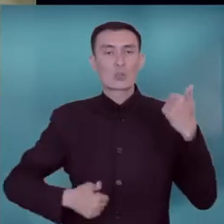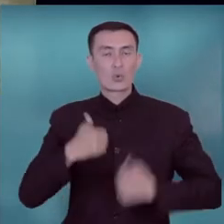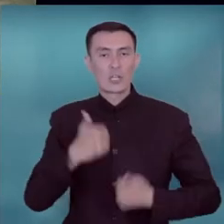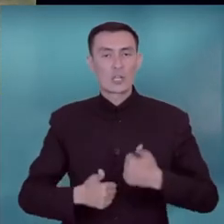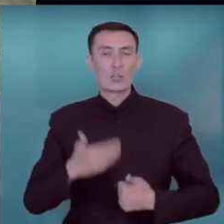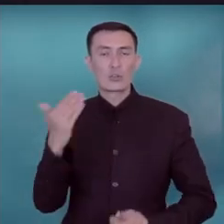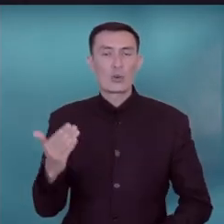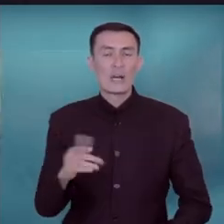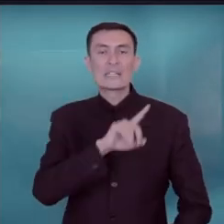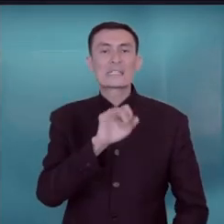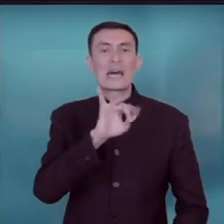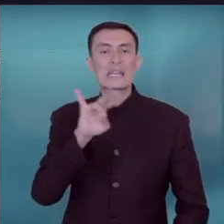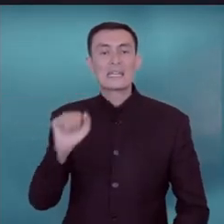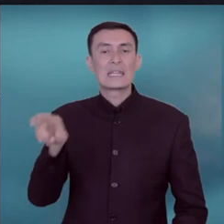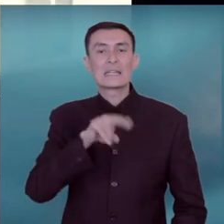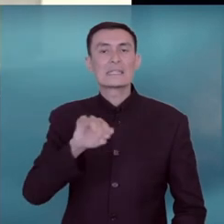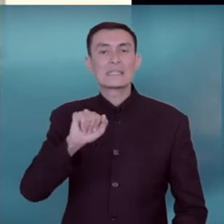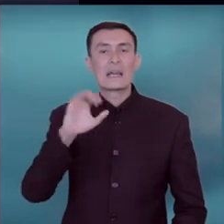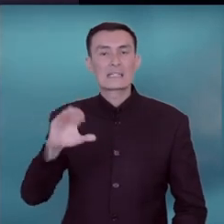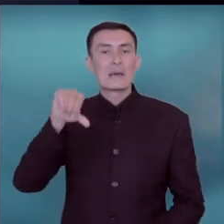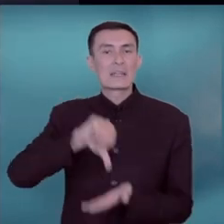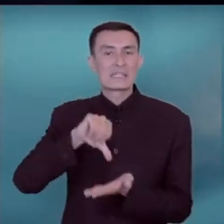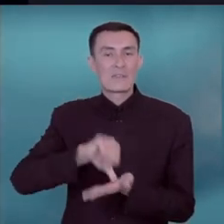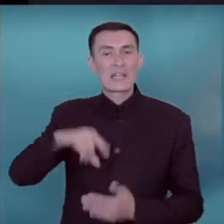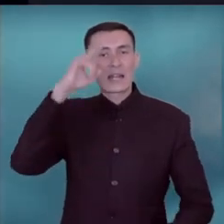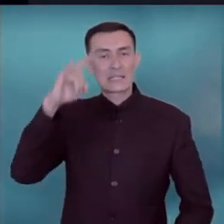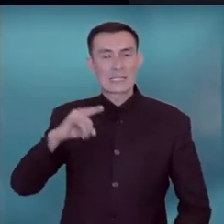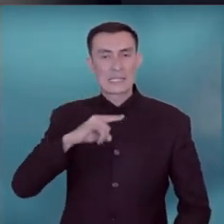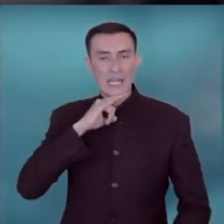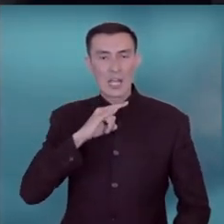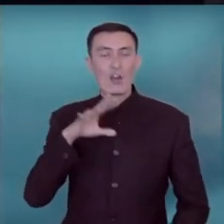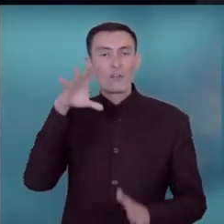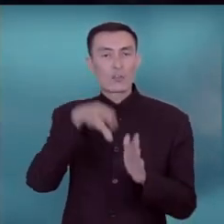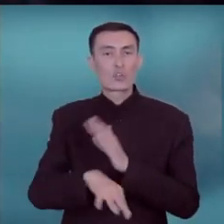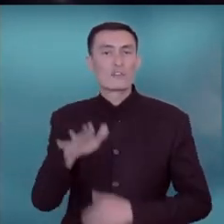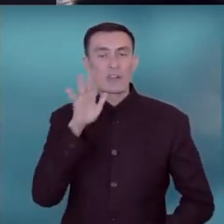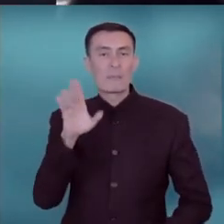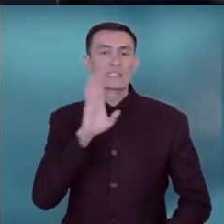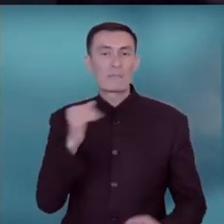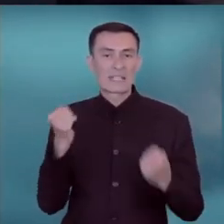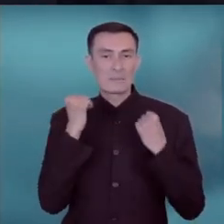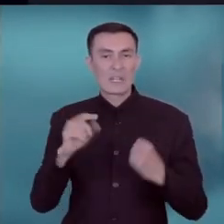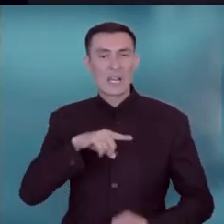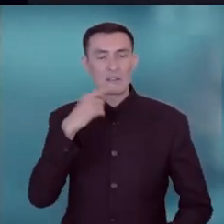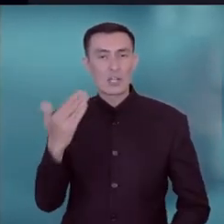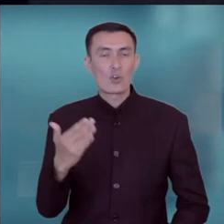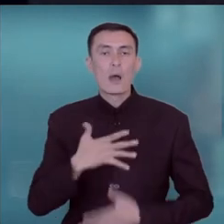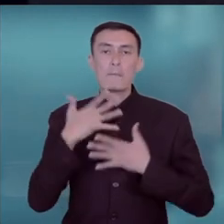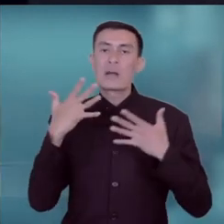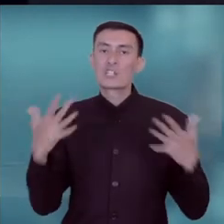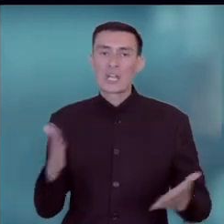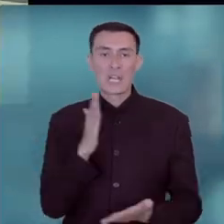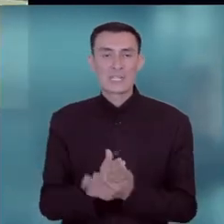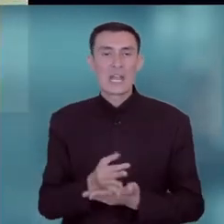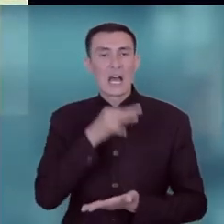she referees in tournaments and is announced as Zarina Diyas, the representative from Kazakhstan. At the same time, the tennis player notes